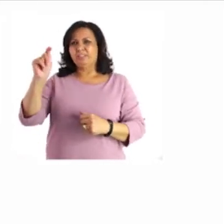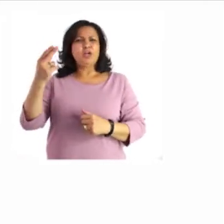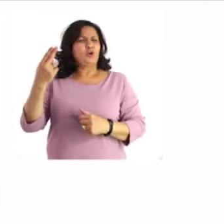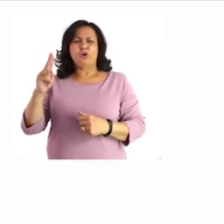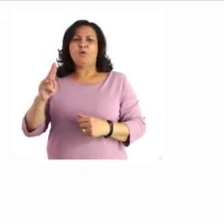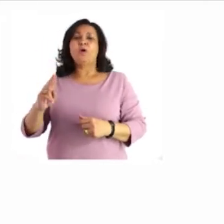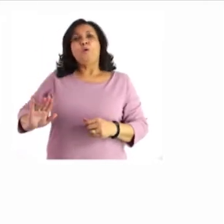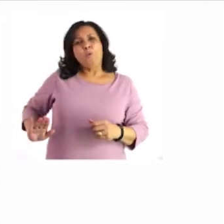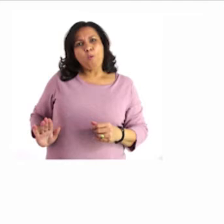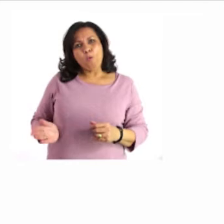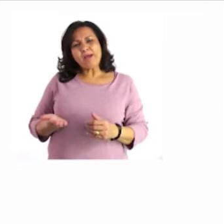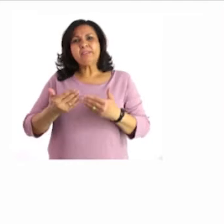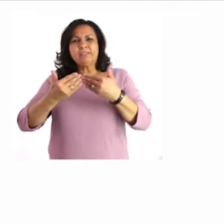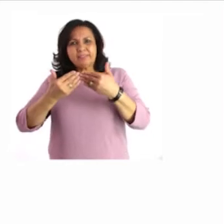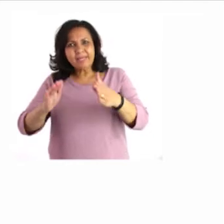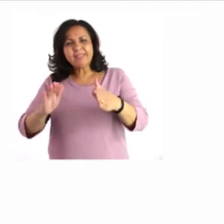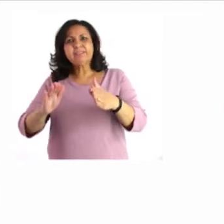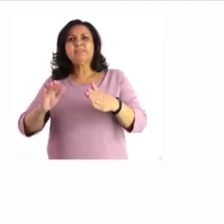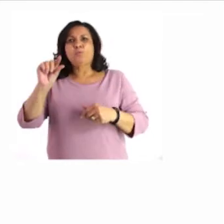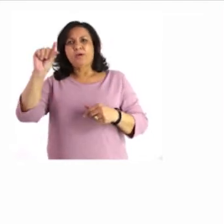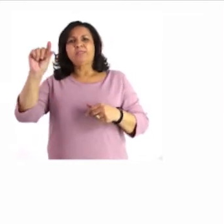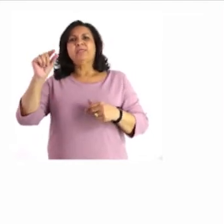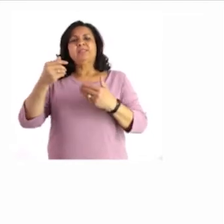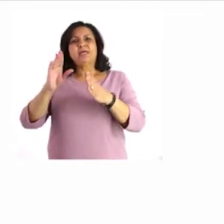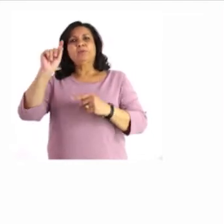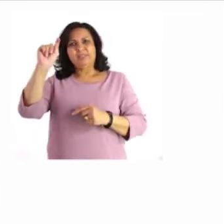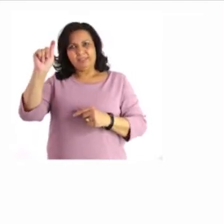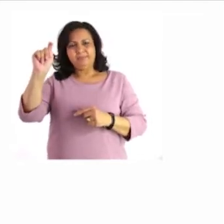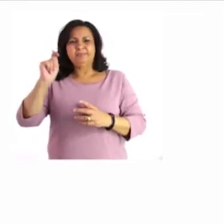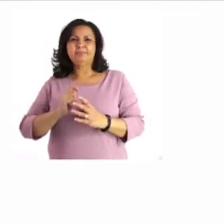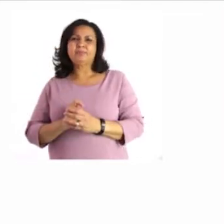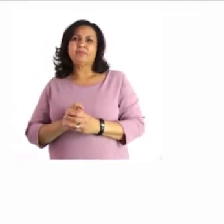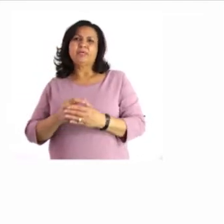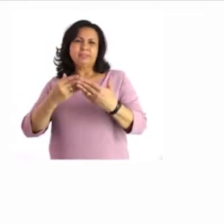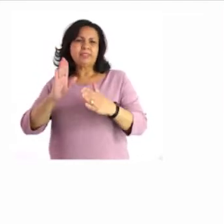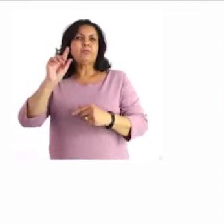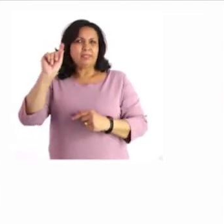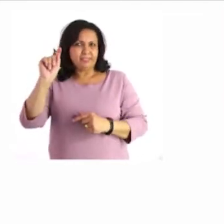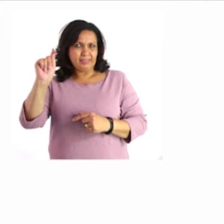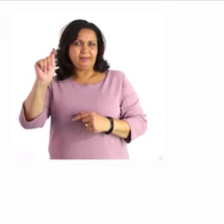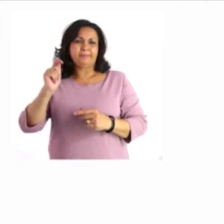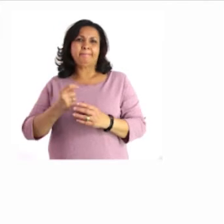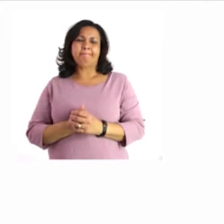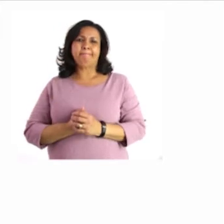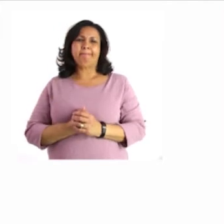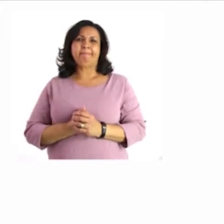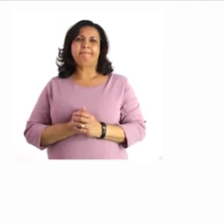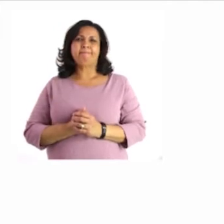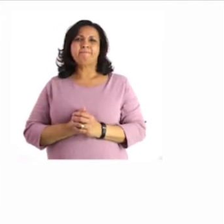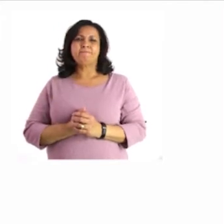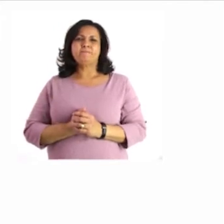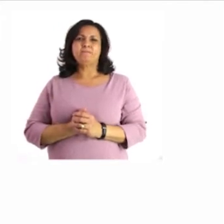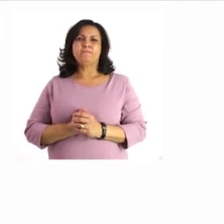we want pictures that starts with the letter T. The beginning sound should be T, the letter